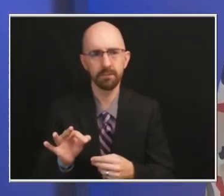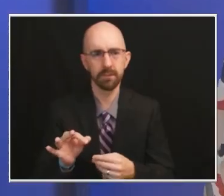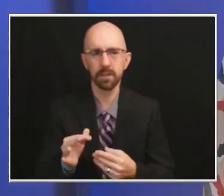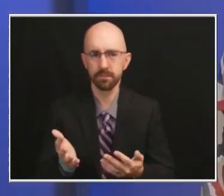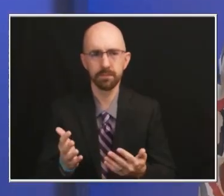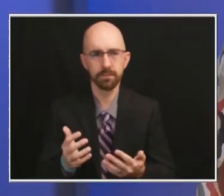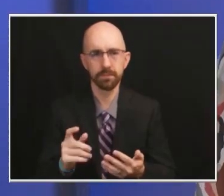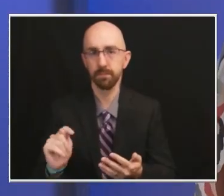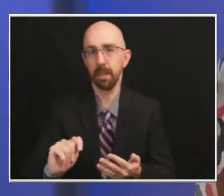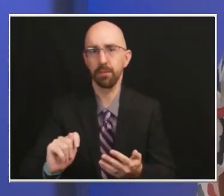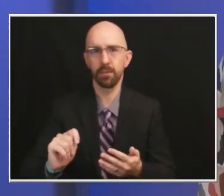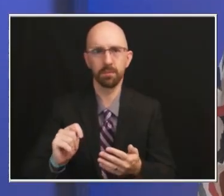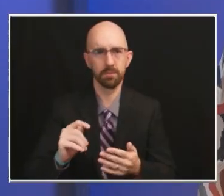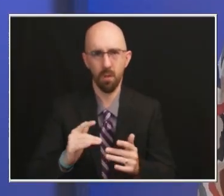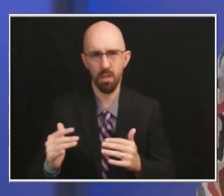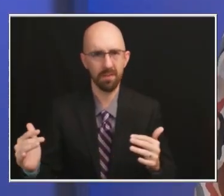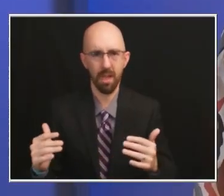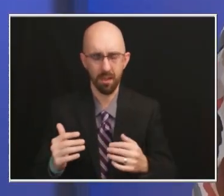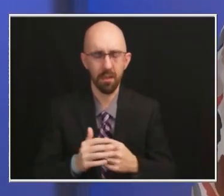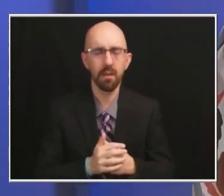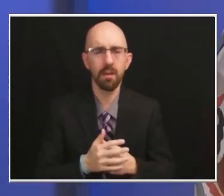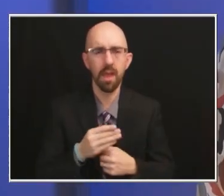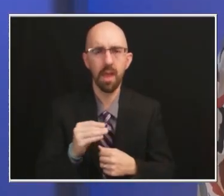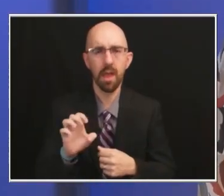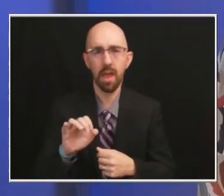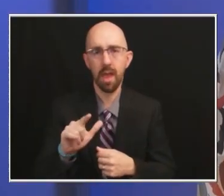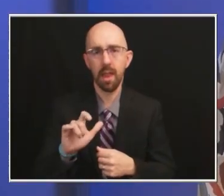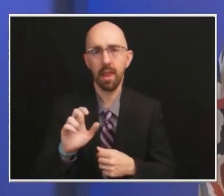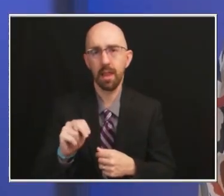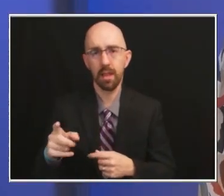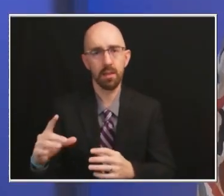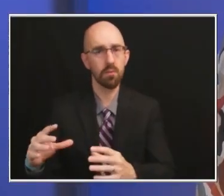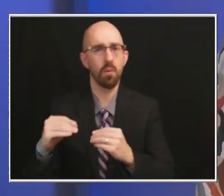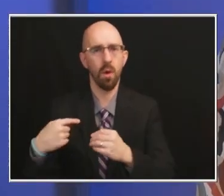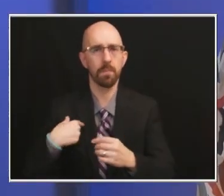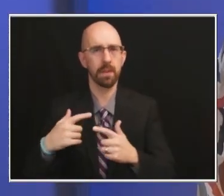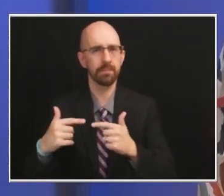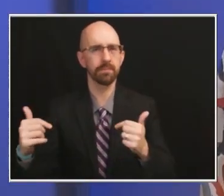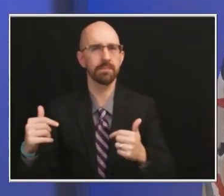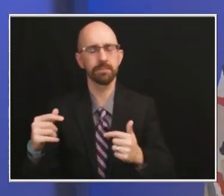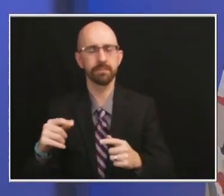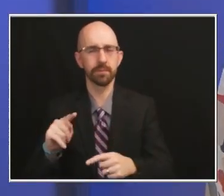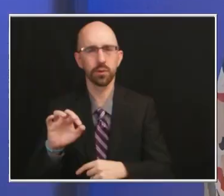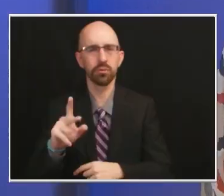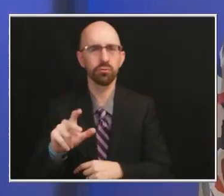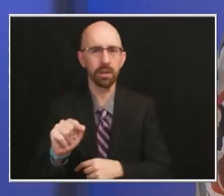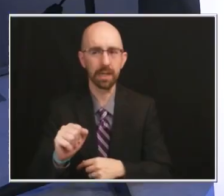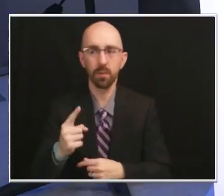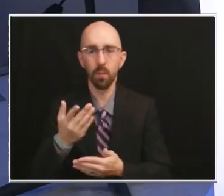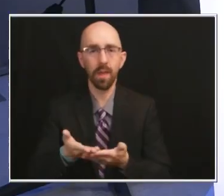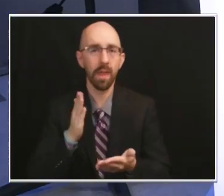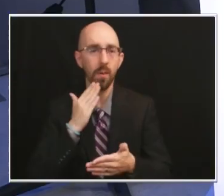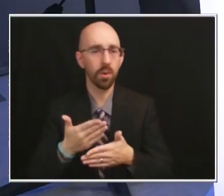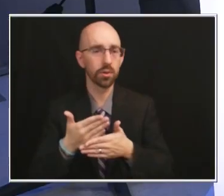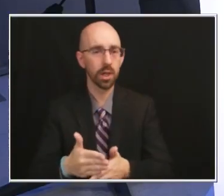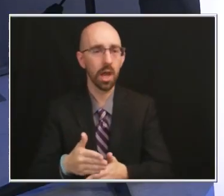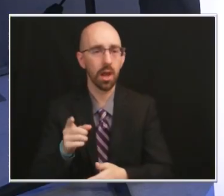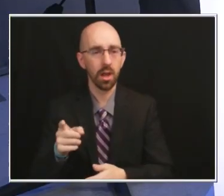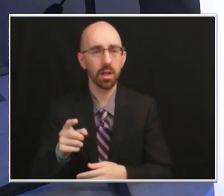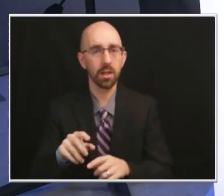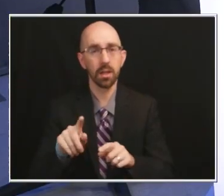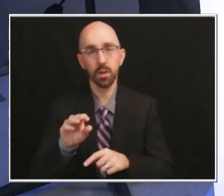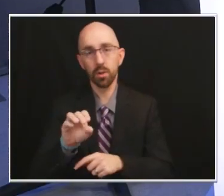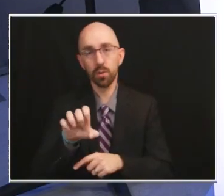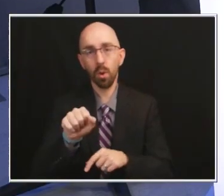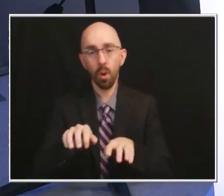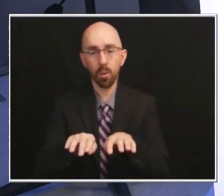urination and whatnot. And Eileen has taught me various tricks. One of them, and I'm going to share it, is wiggling your toes. Which,